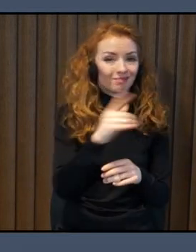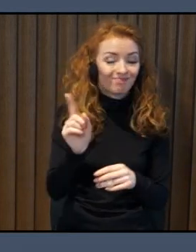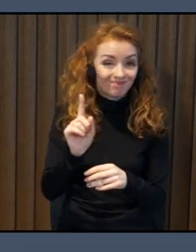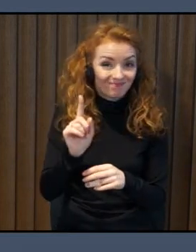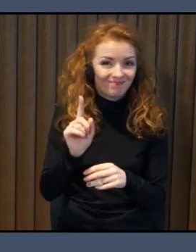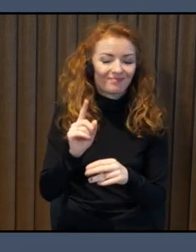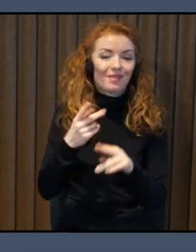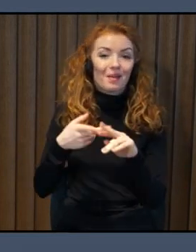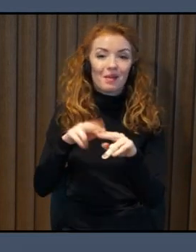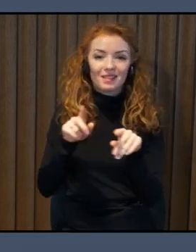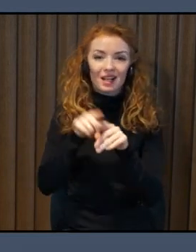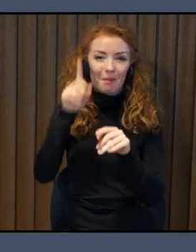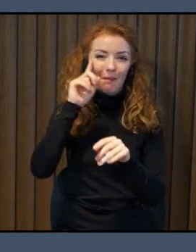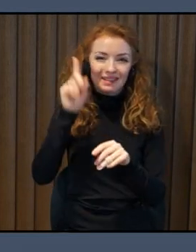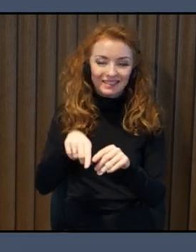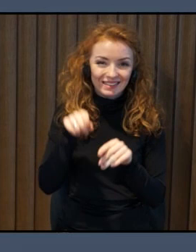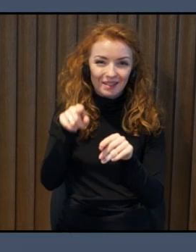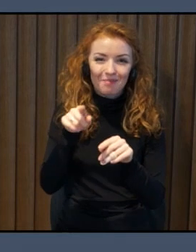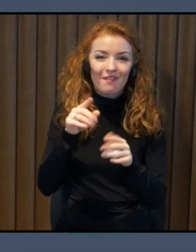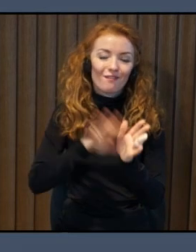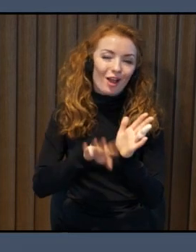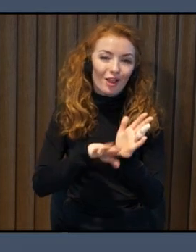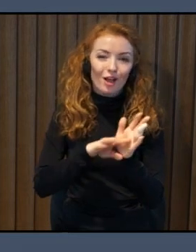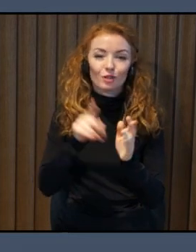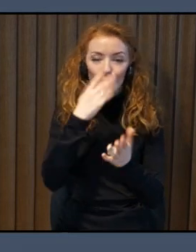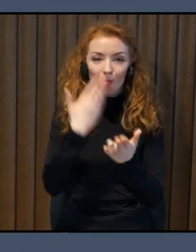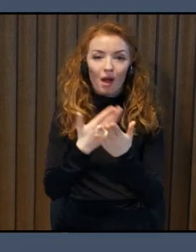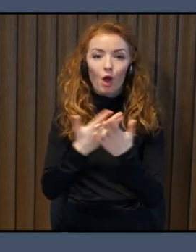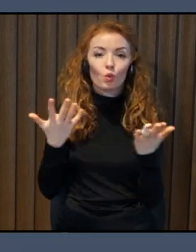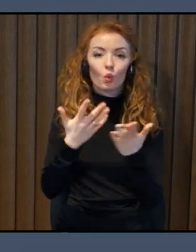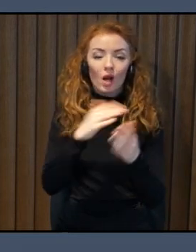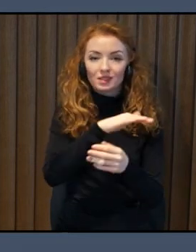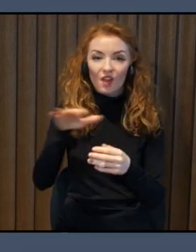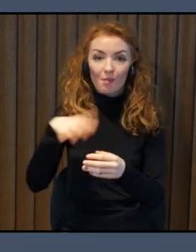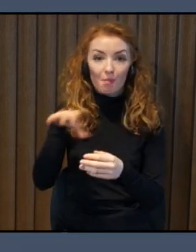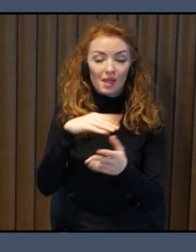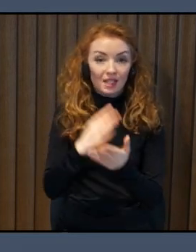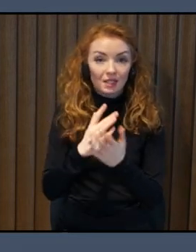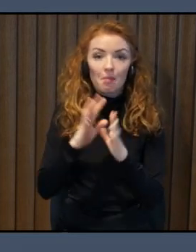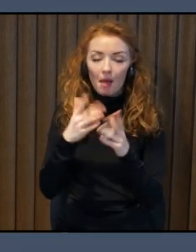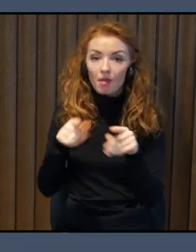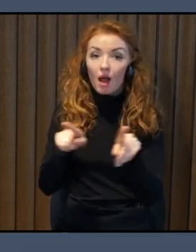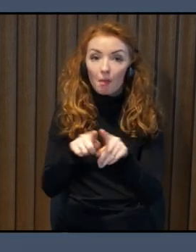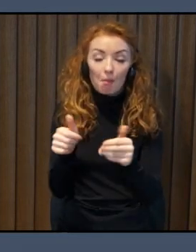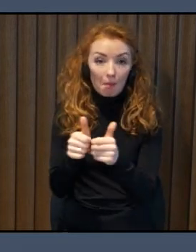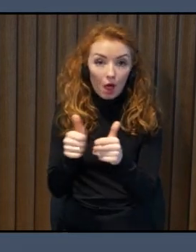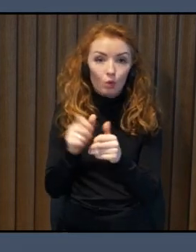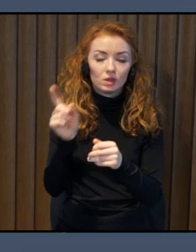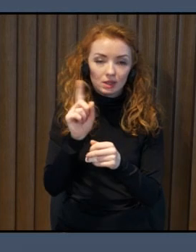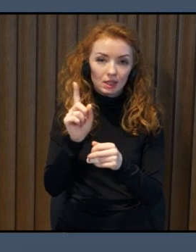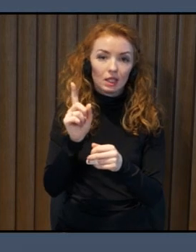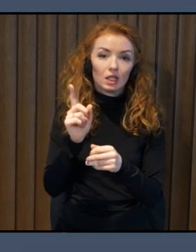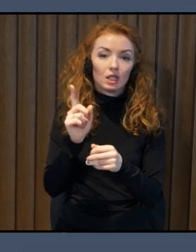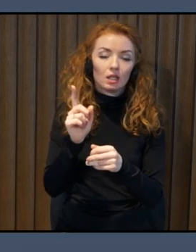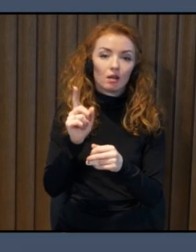formats, and then also these very simple solutions, so you can see, you can touch